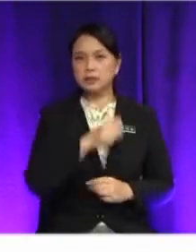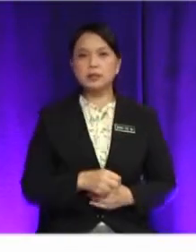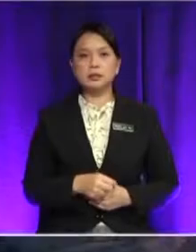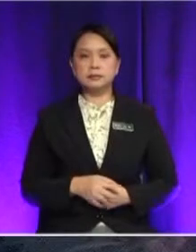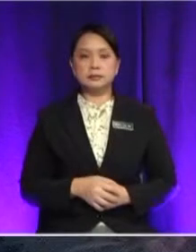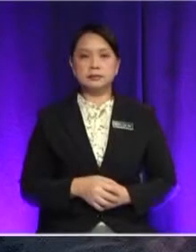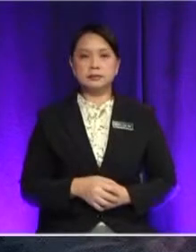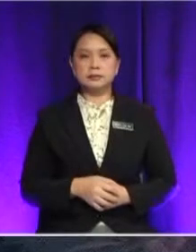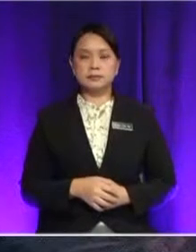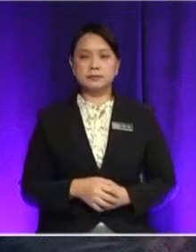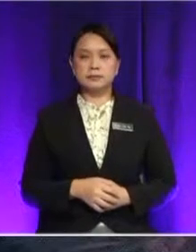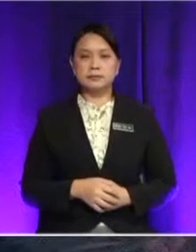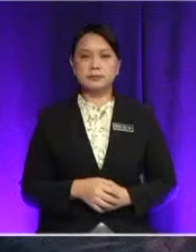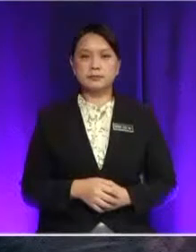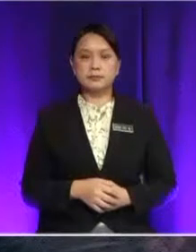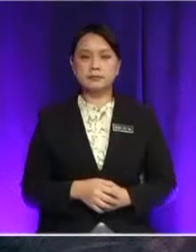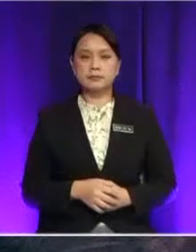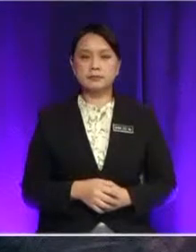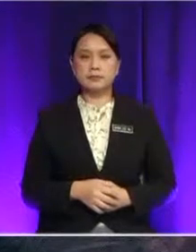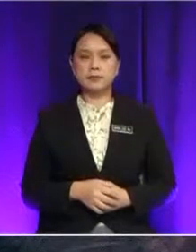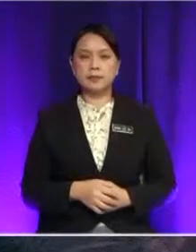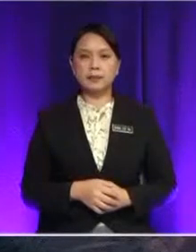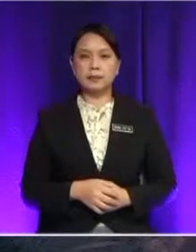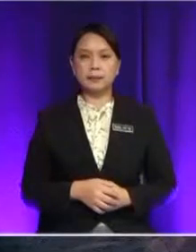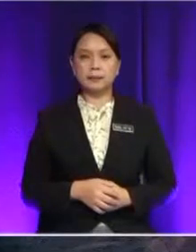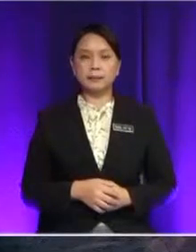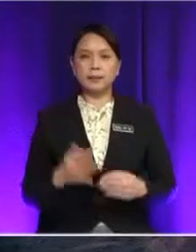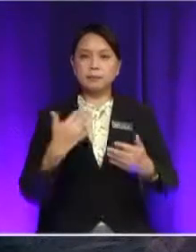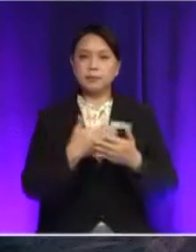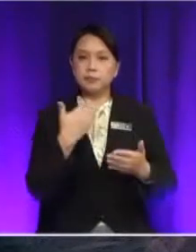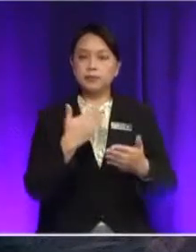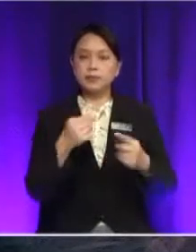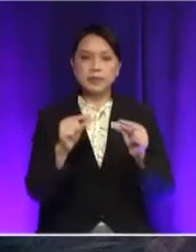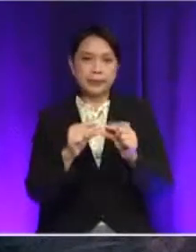Anyone? Anyone wants to just give Any it a shot? Show of hand? Before the gap.